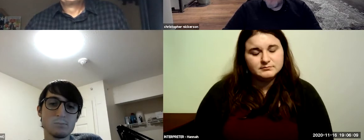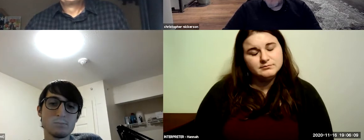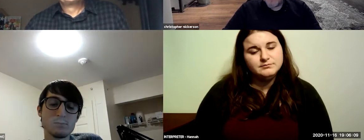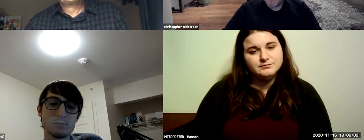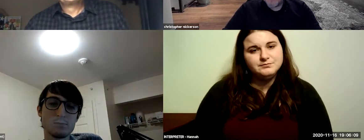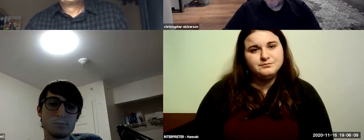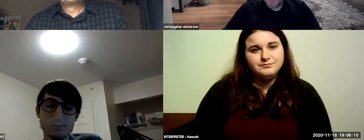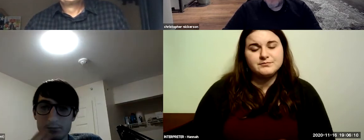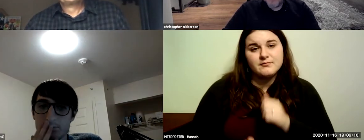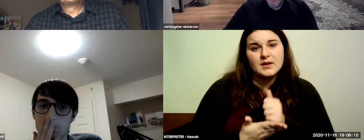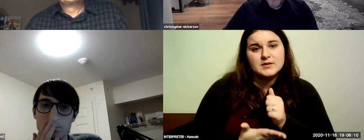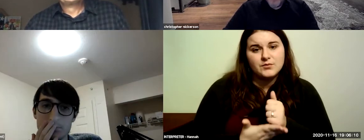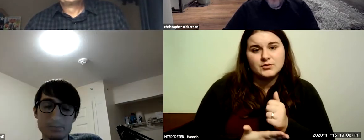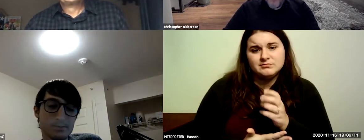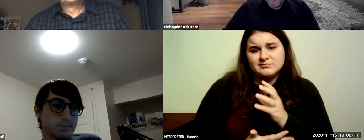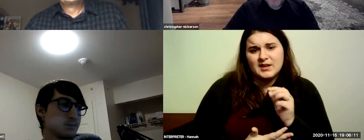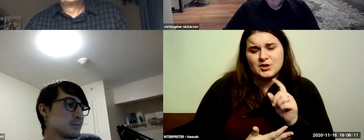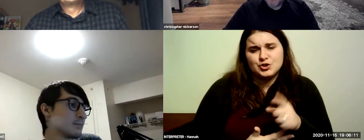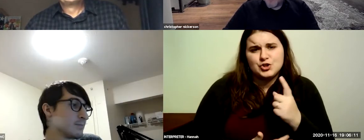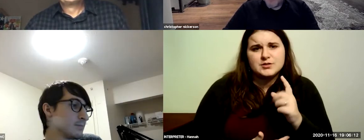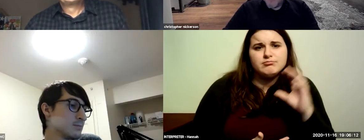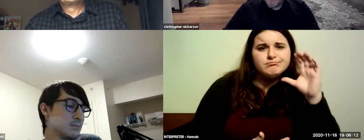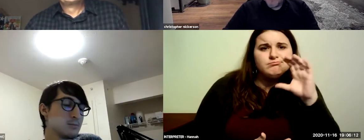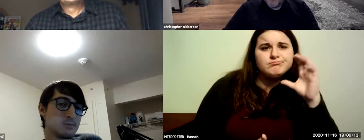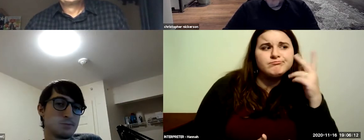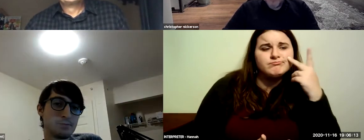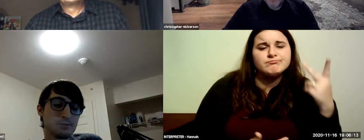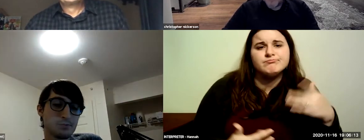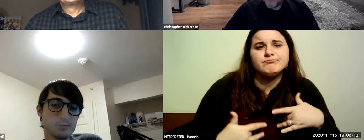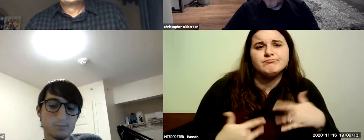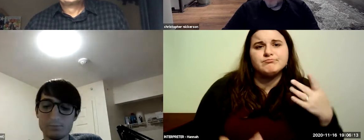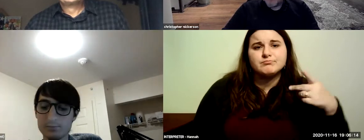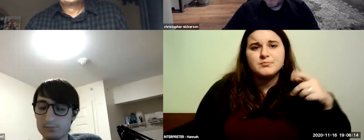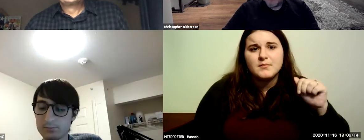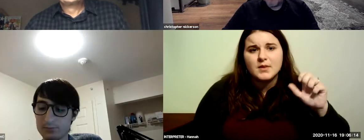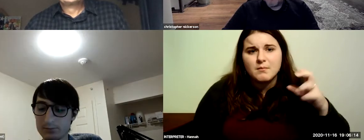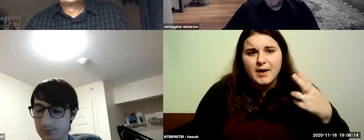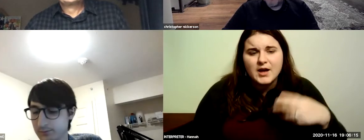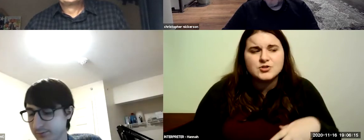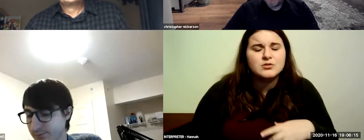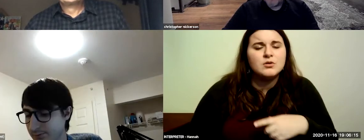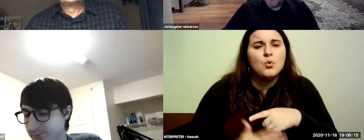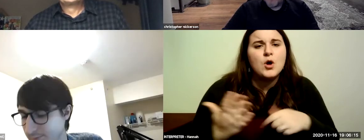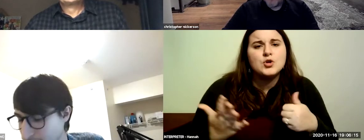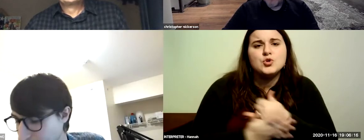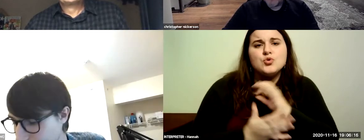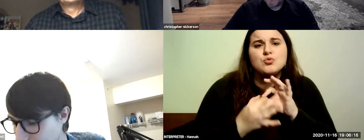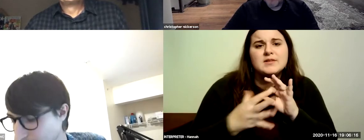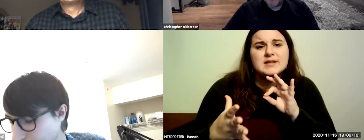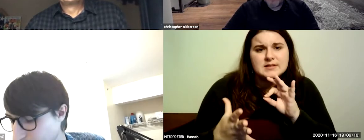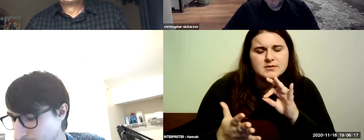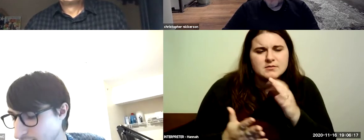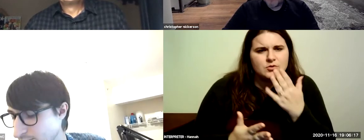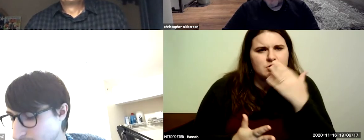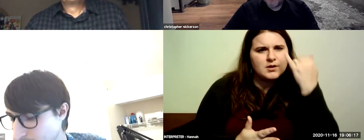then, you know, obviously surfing, you know, what patches are coming out and what releases are coming out, is another place that's